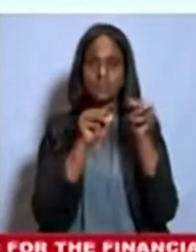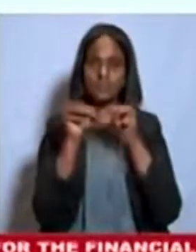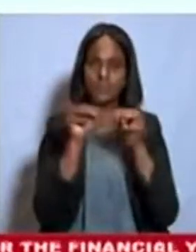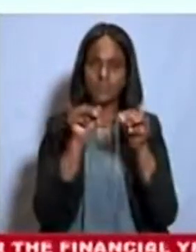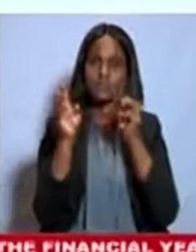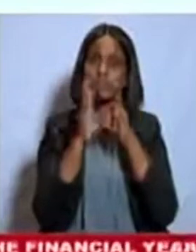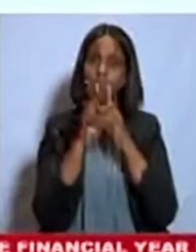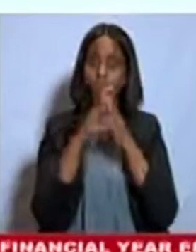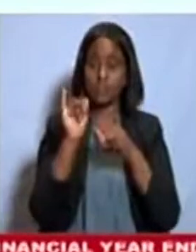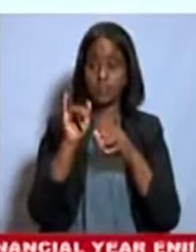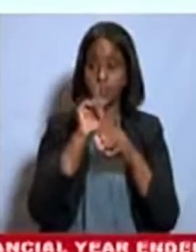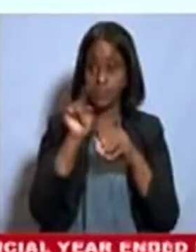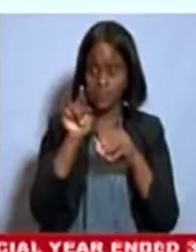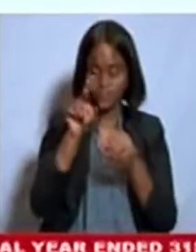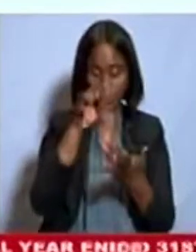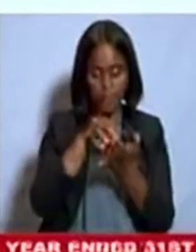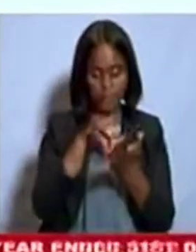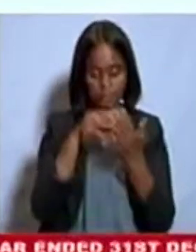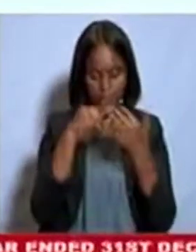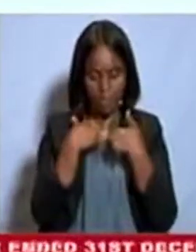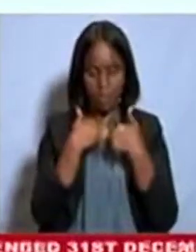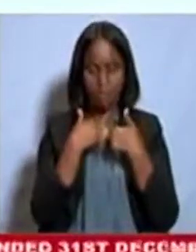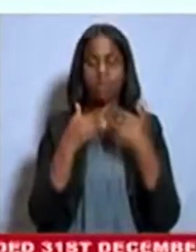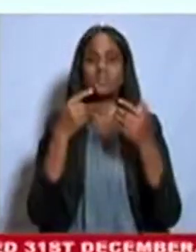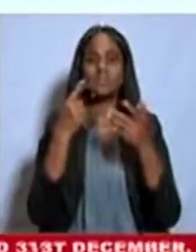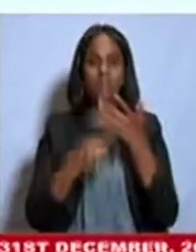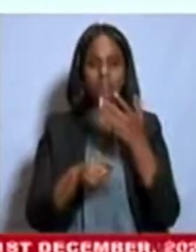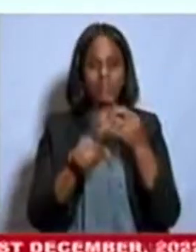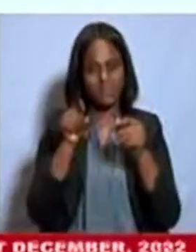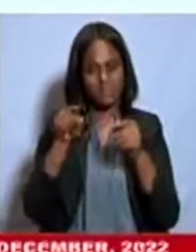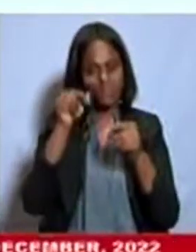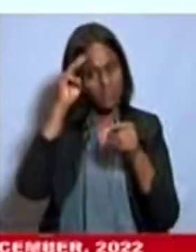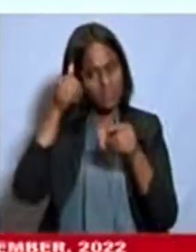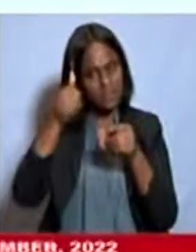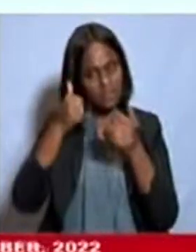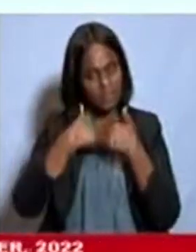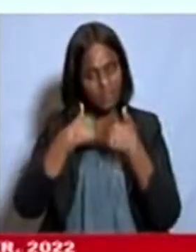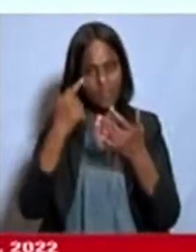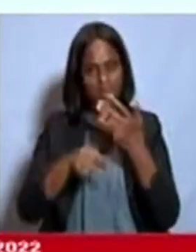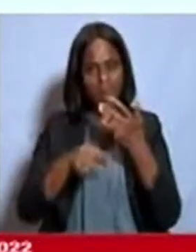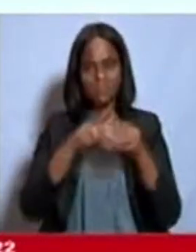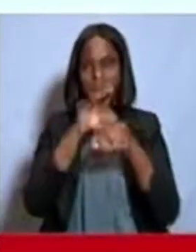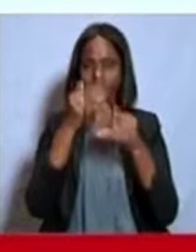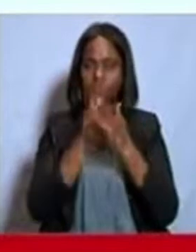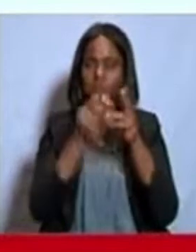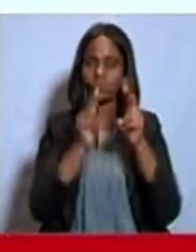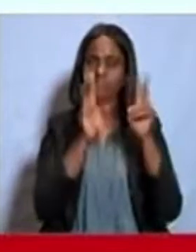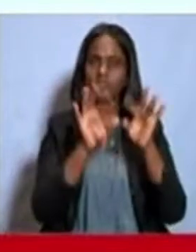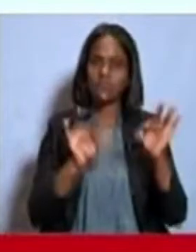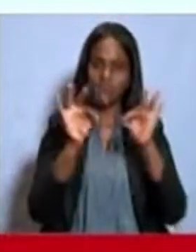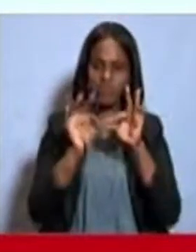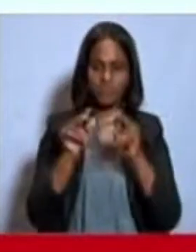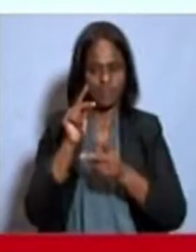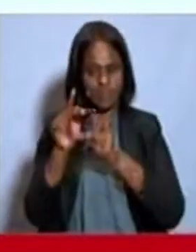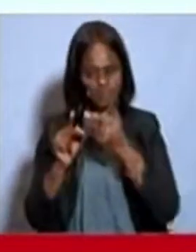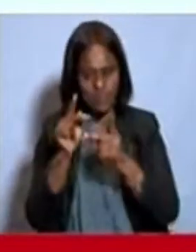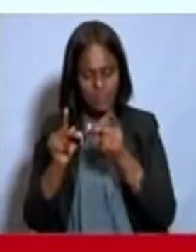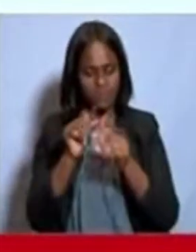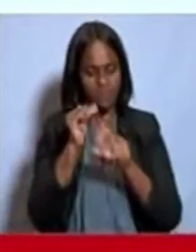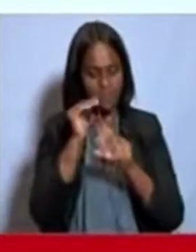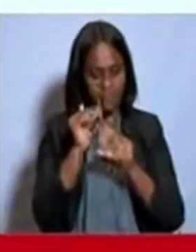meetings that this matter has protracted despite the ministry having taken the necessary procedural steps